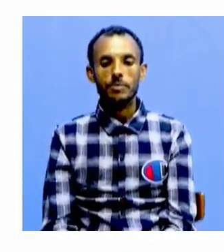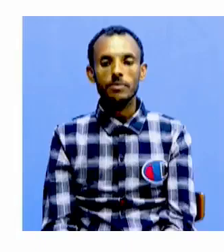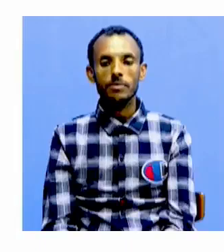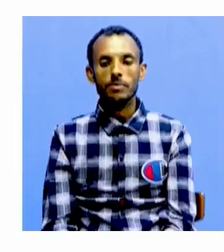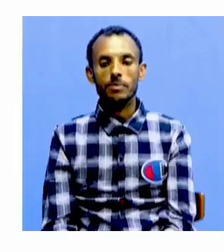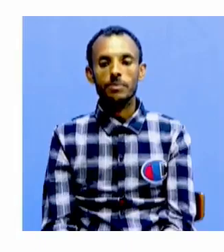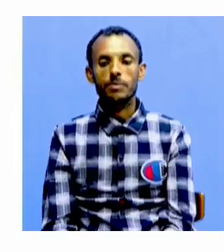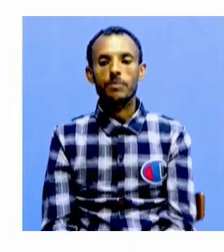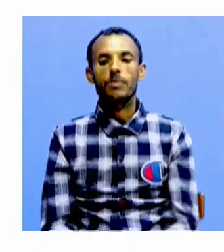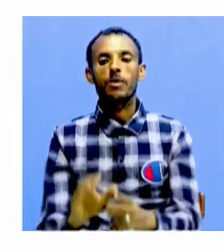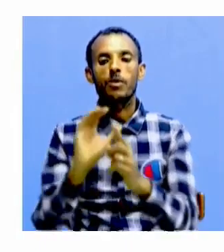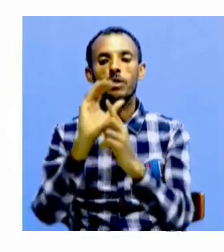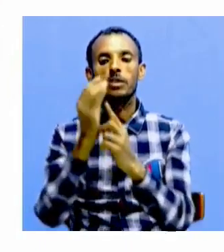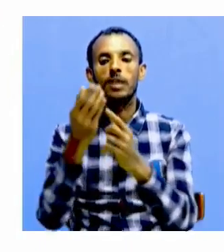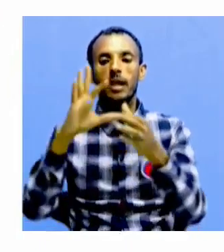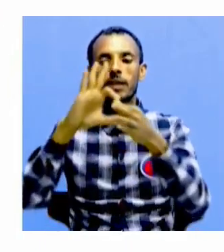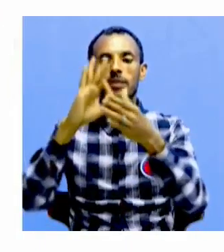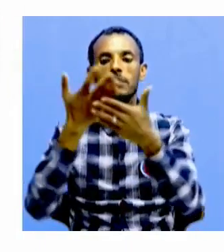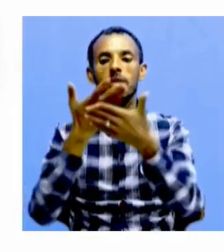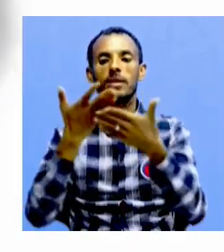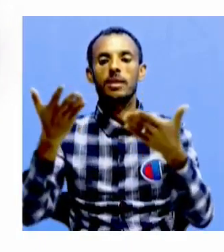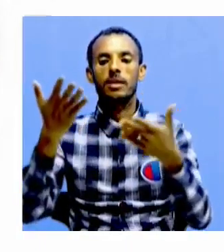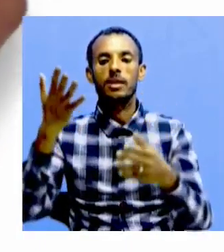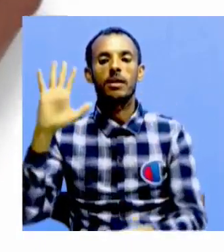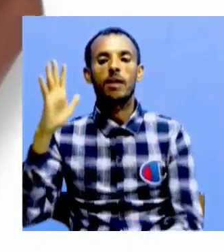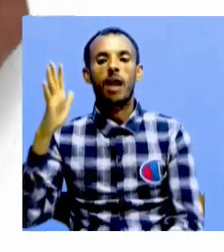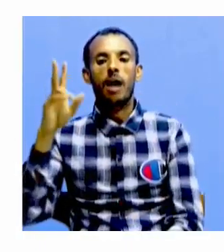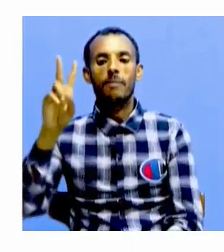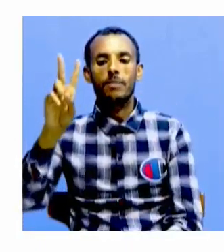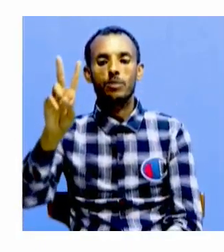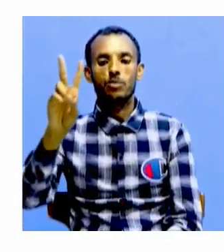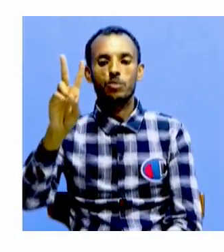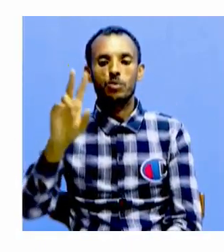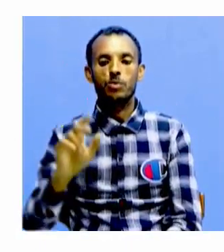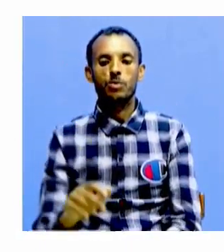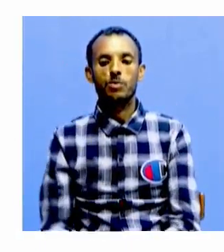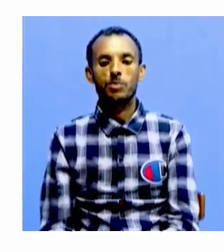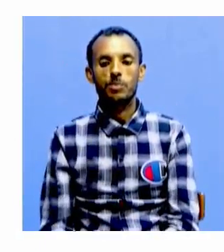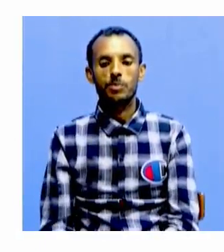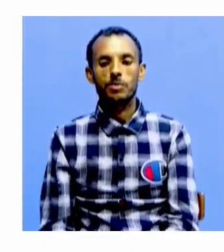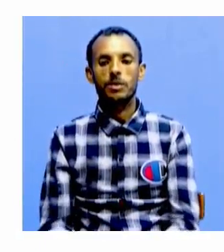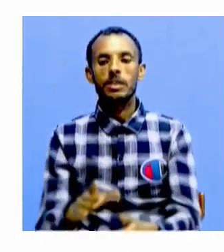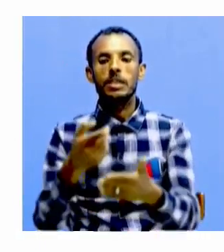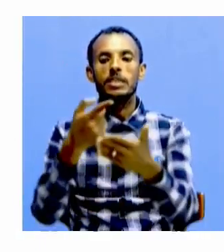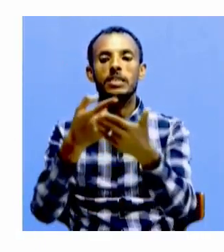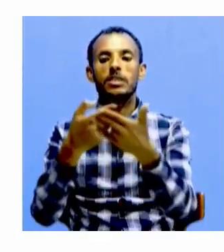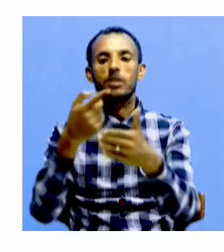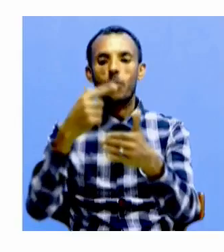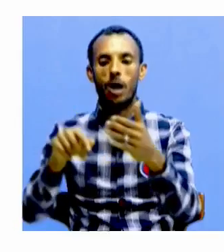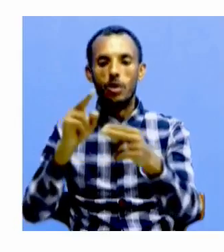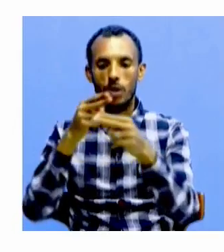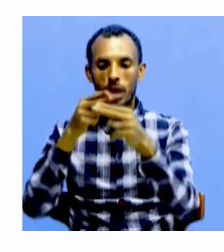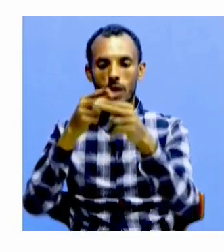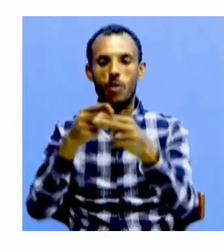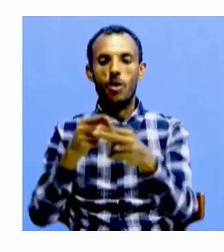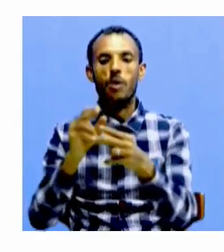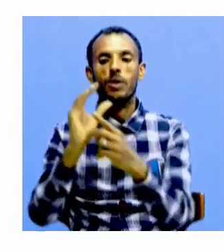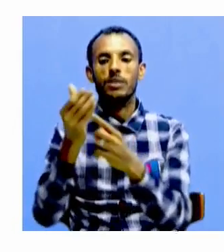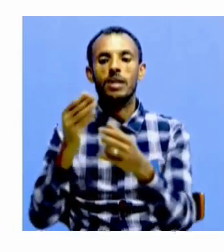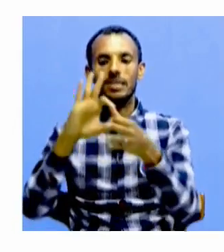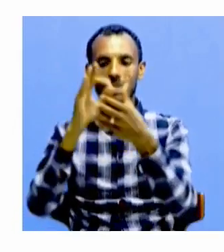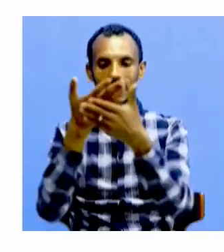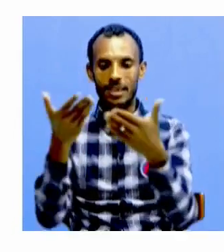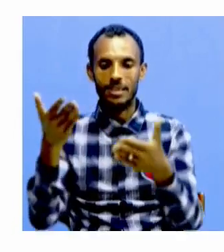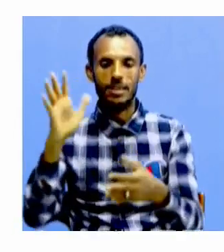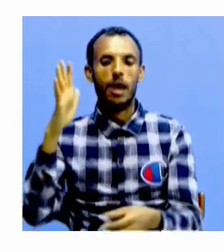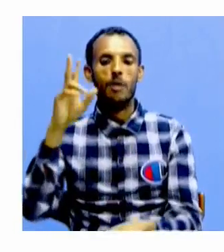type 2. Yeah? This is what we call it, conditional sentence